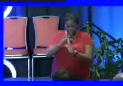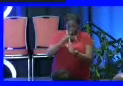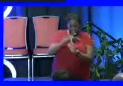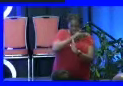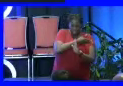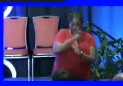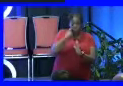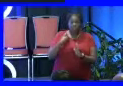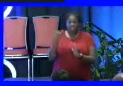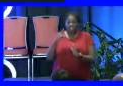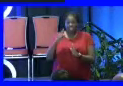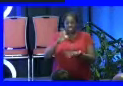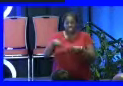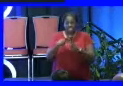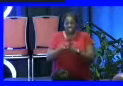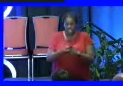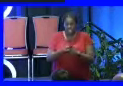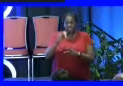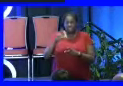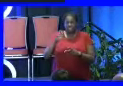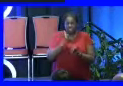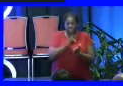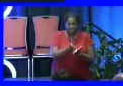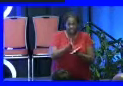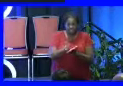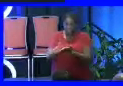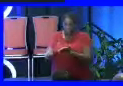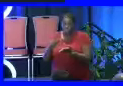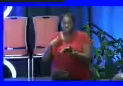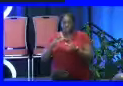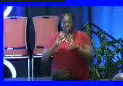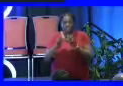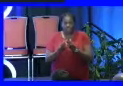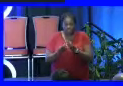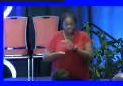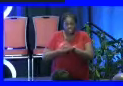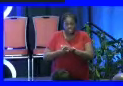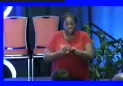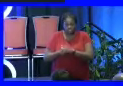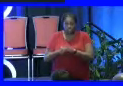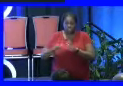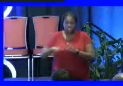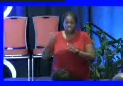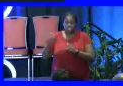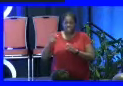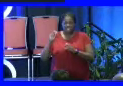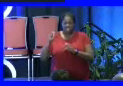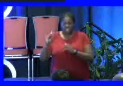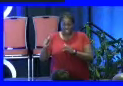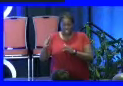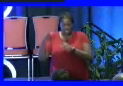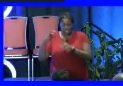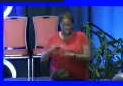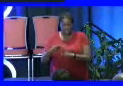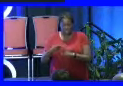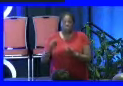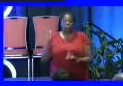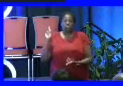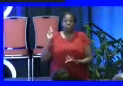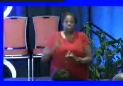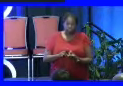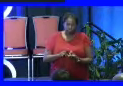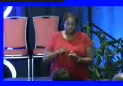care. Plus, we had a family shelter system that the state ran, which was another 19th data source. By the time I got around, we were down to 12, which is